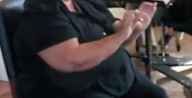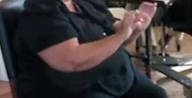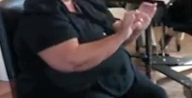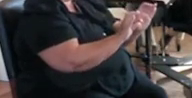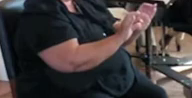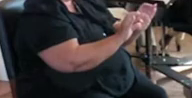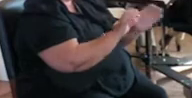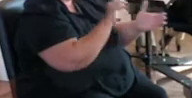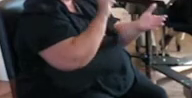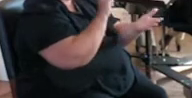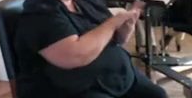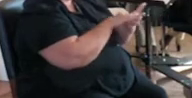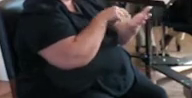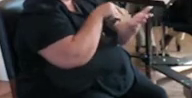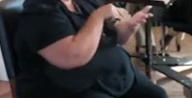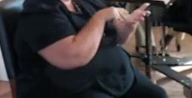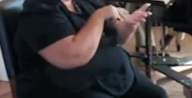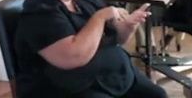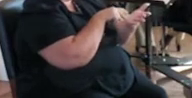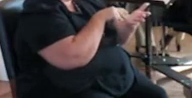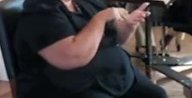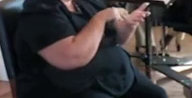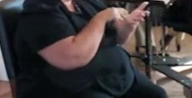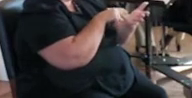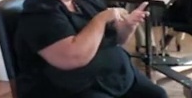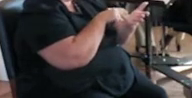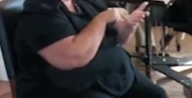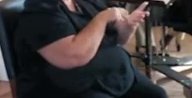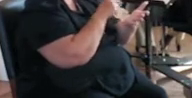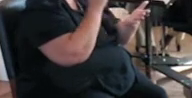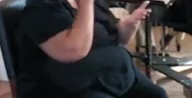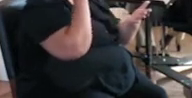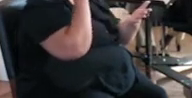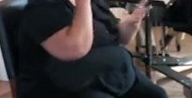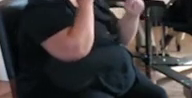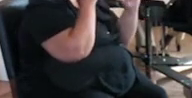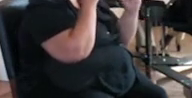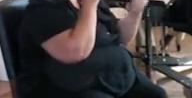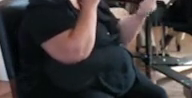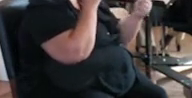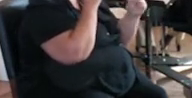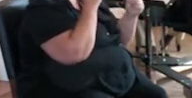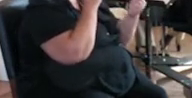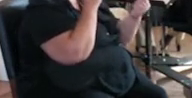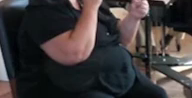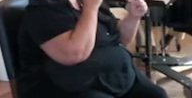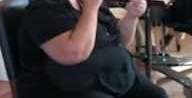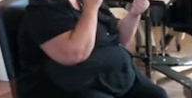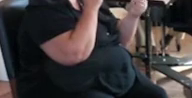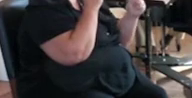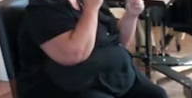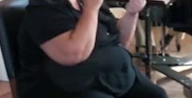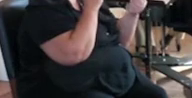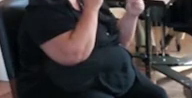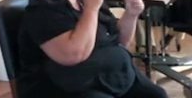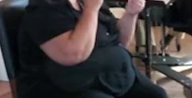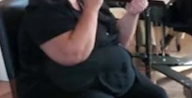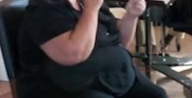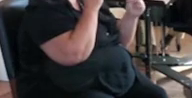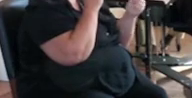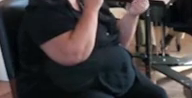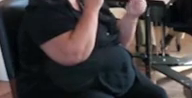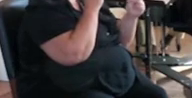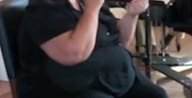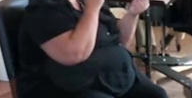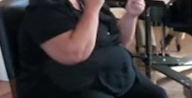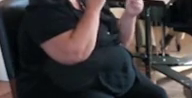And on there are, you saw this last week on the green sheets, are the different areas, the different spiritual teams